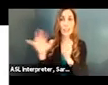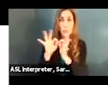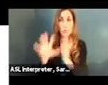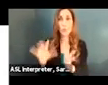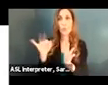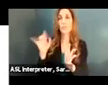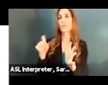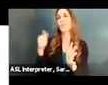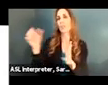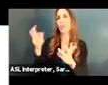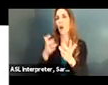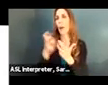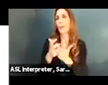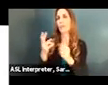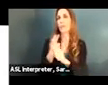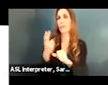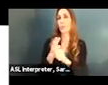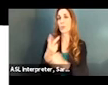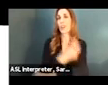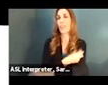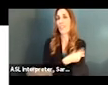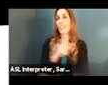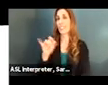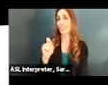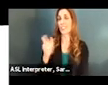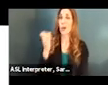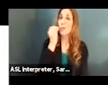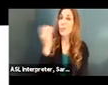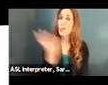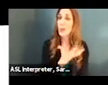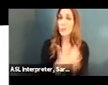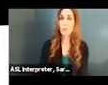another accommodation that can be used at vaccine sites. And I wanted everyone to know about that.